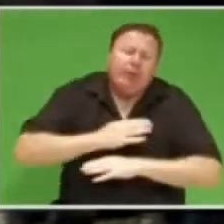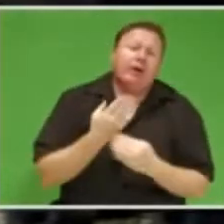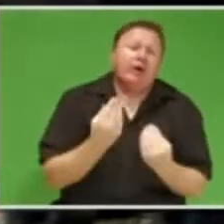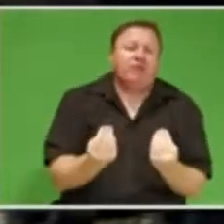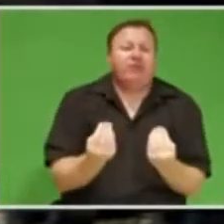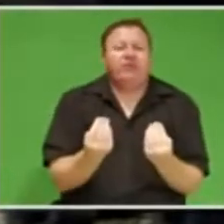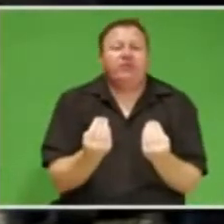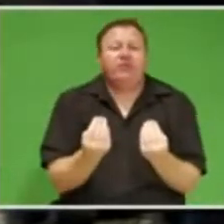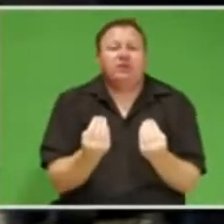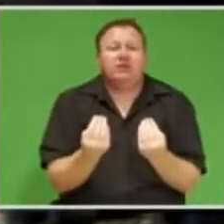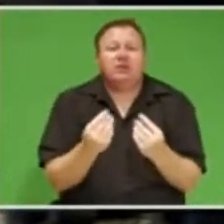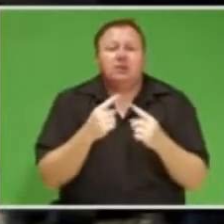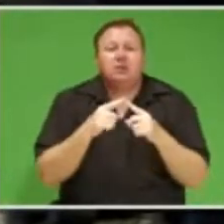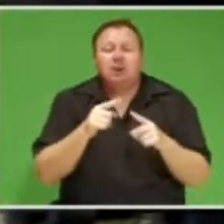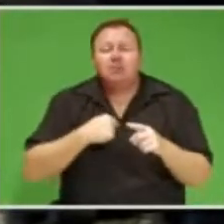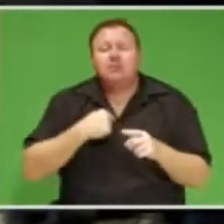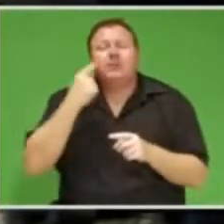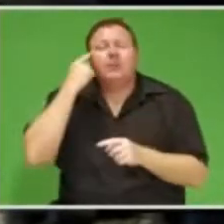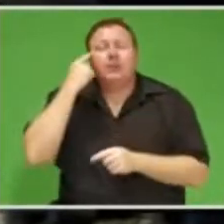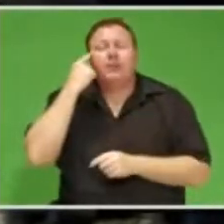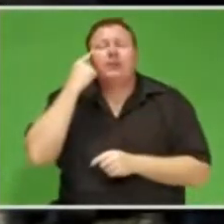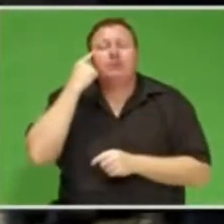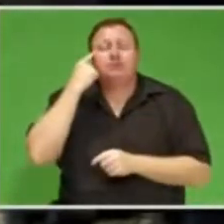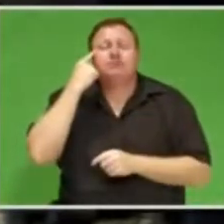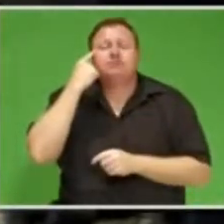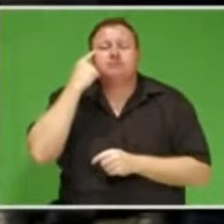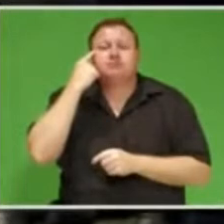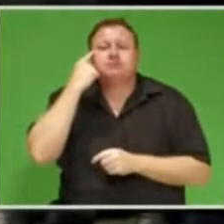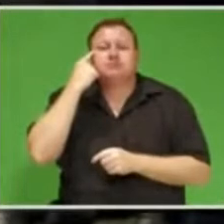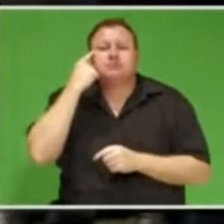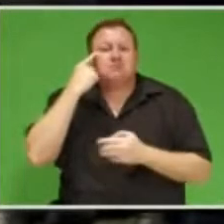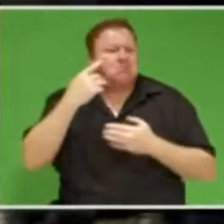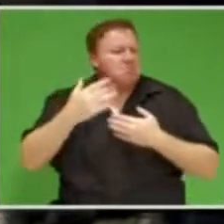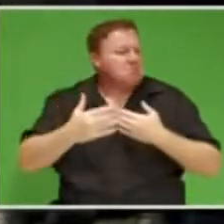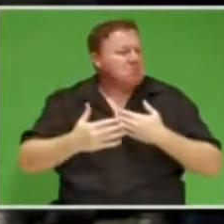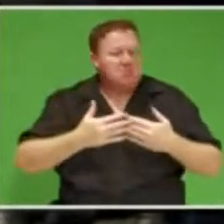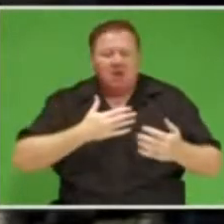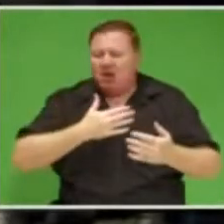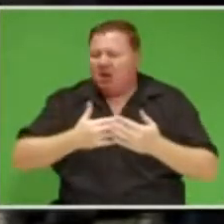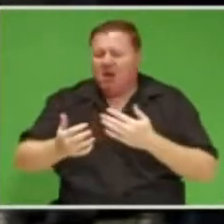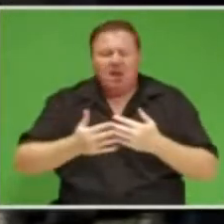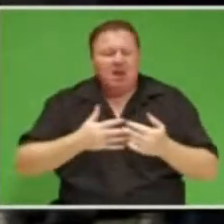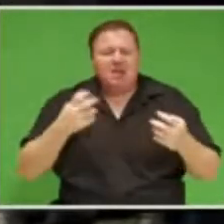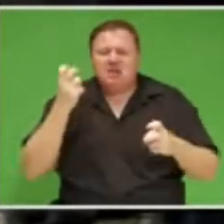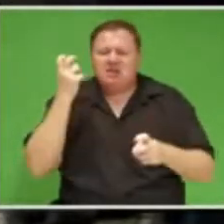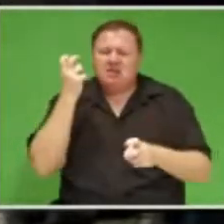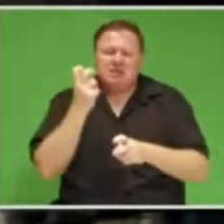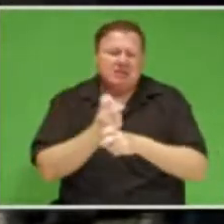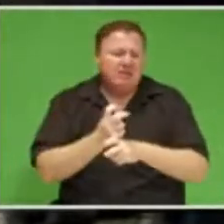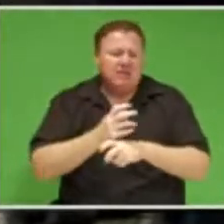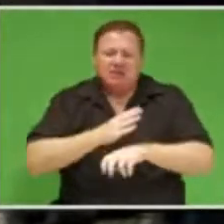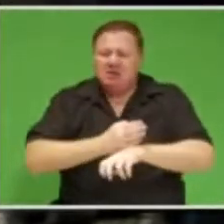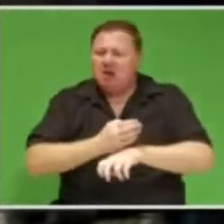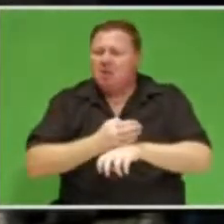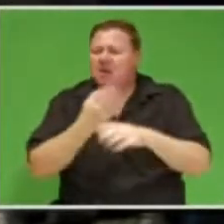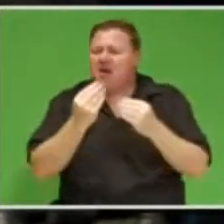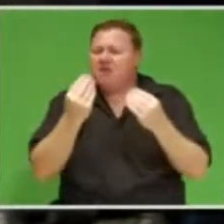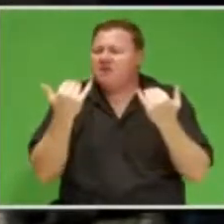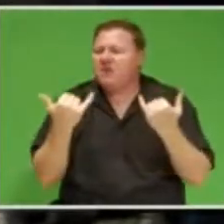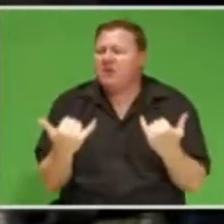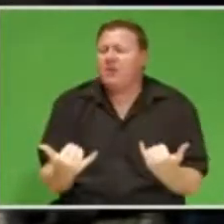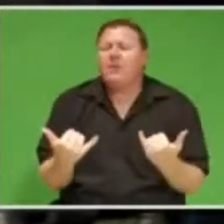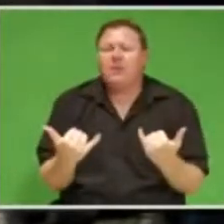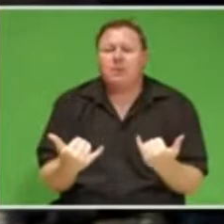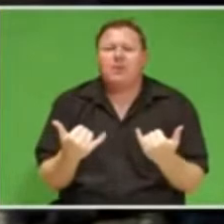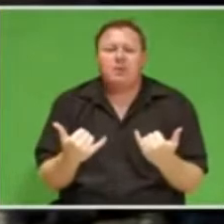But of this I am certain, whatever the difficulties of the moment, whatever the